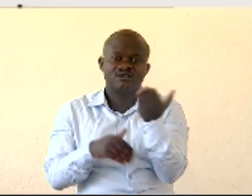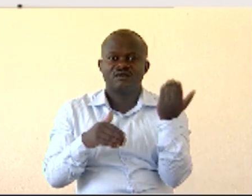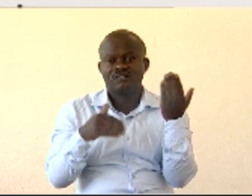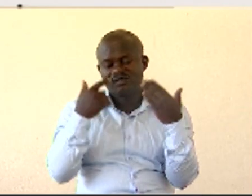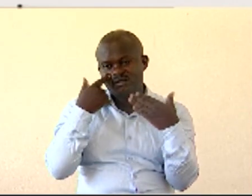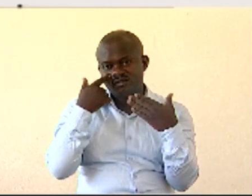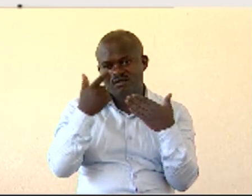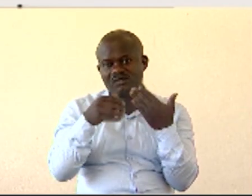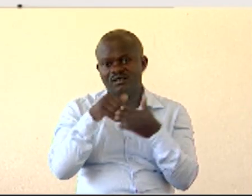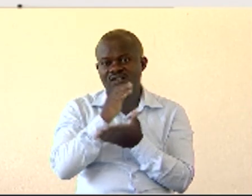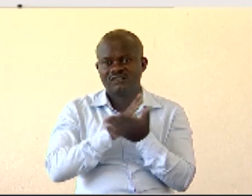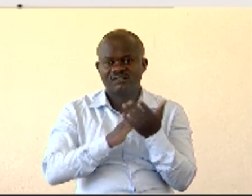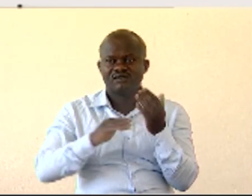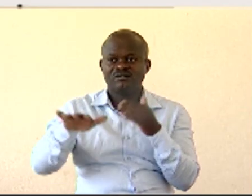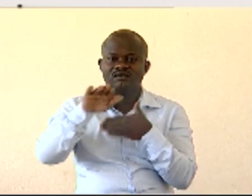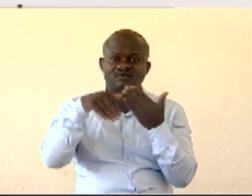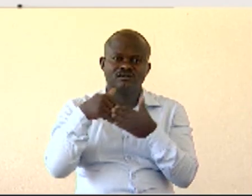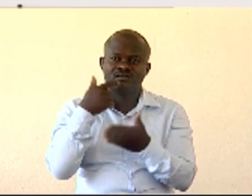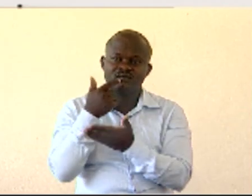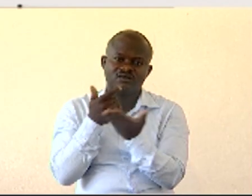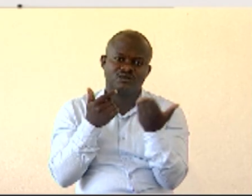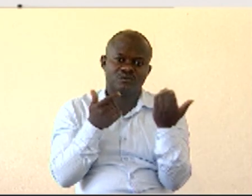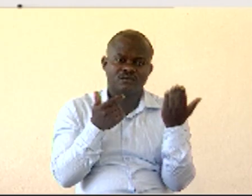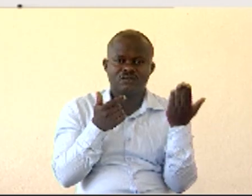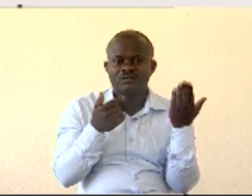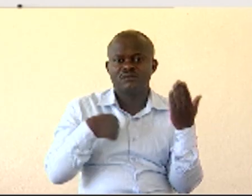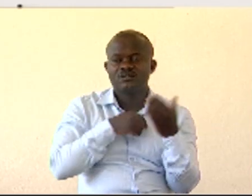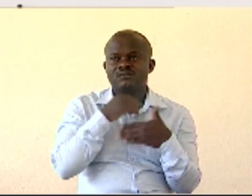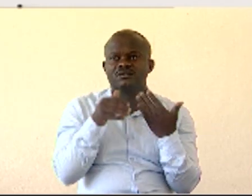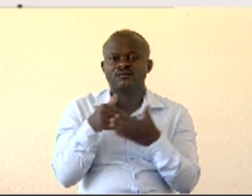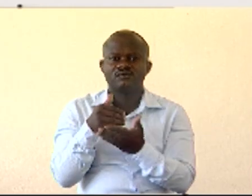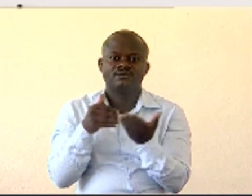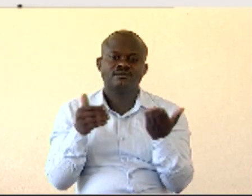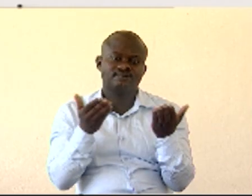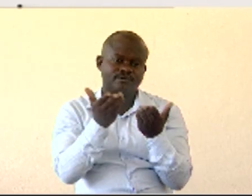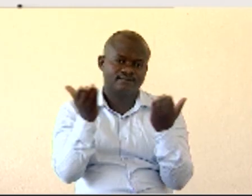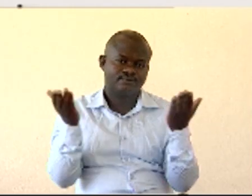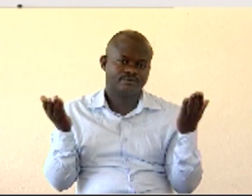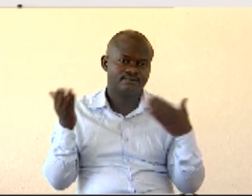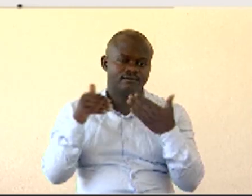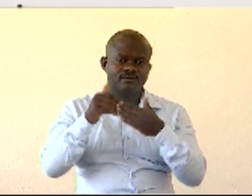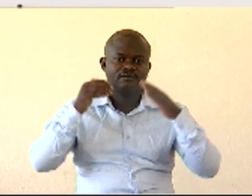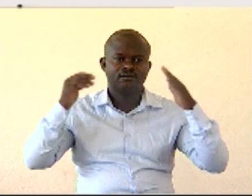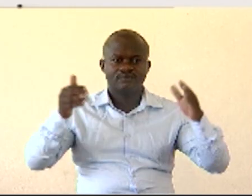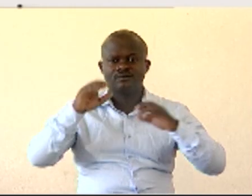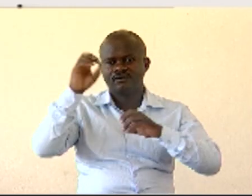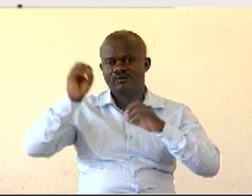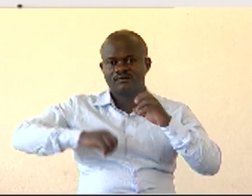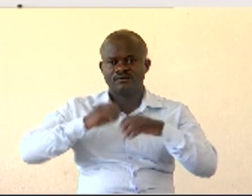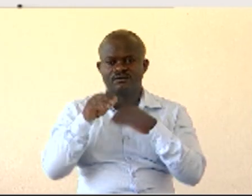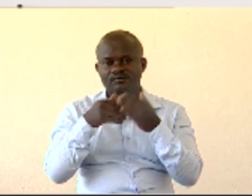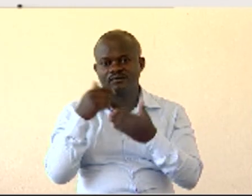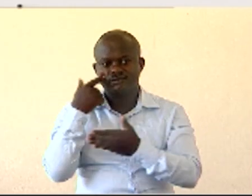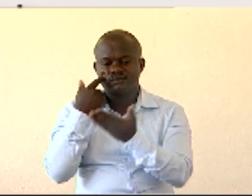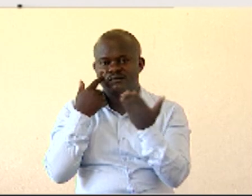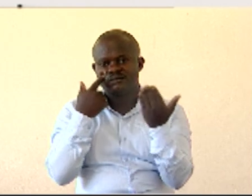found in sub-Saharan region, we are sub-Saharan countries, we are also belonging, there is a big percentage of HIV-positive